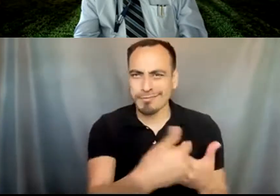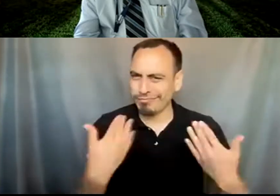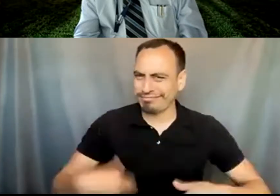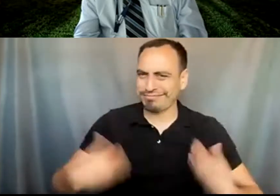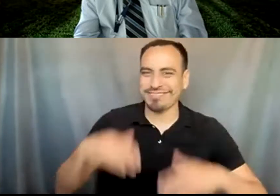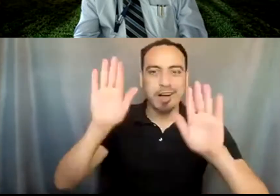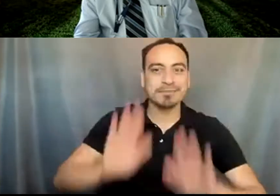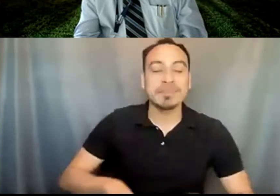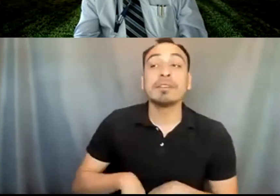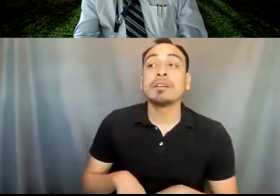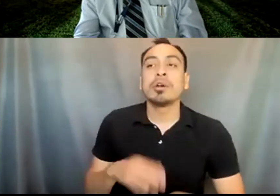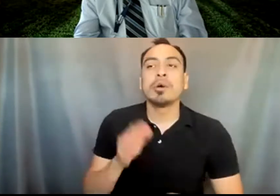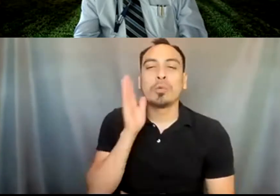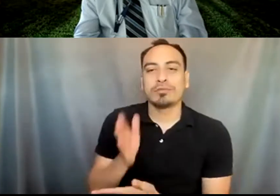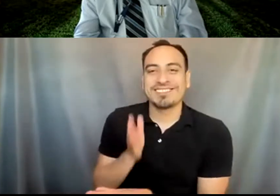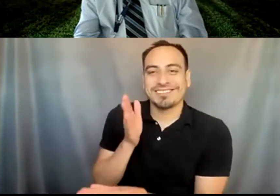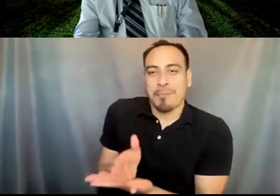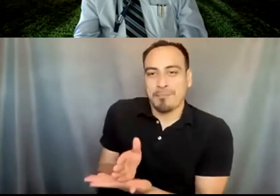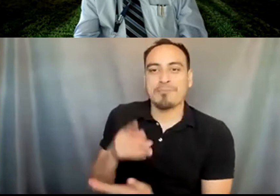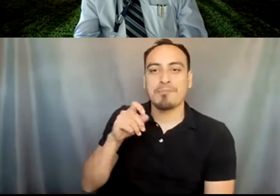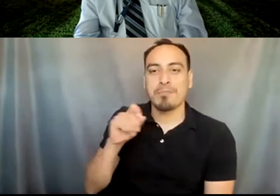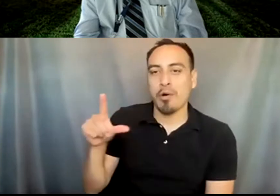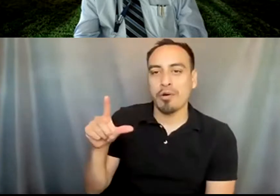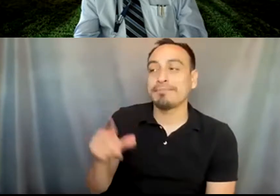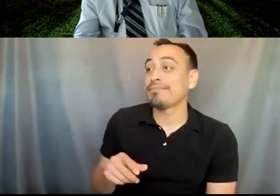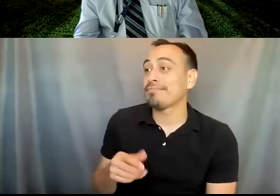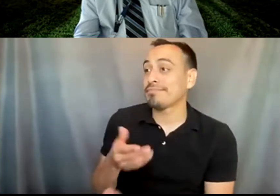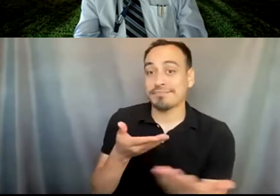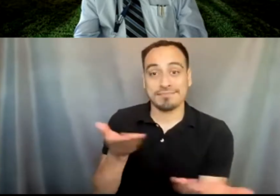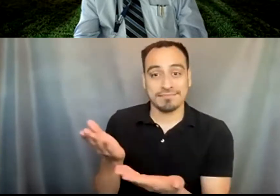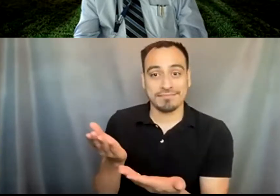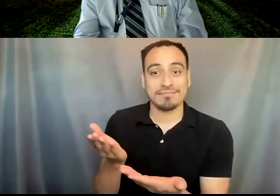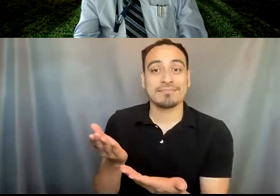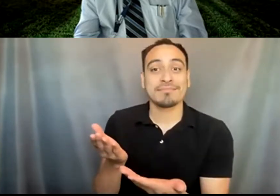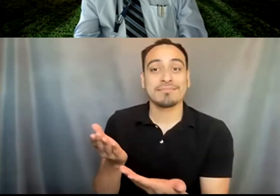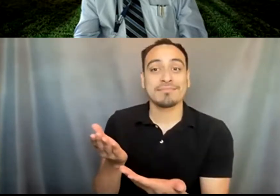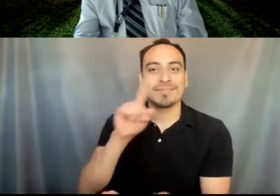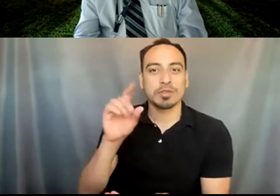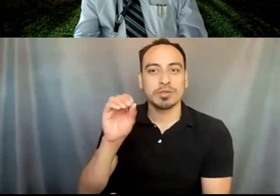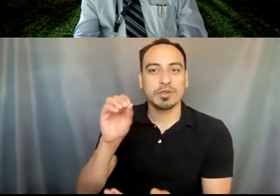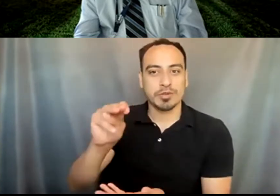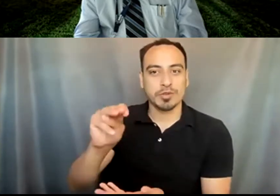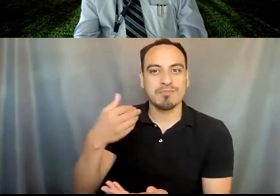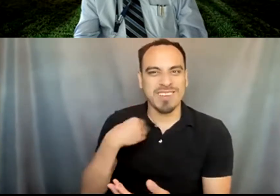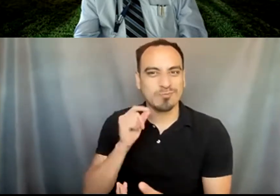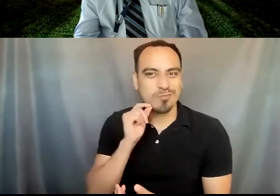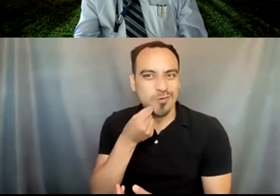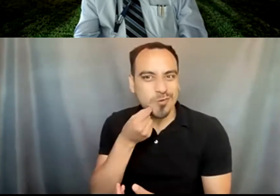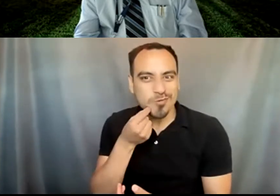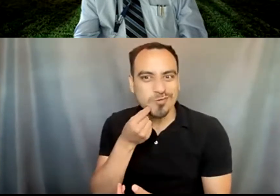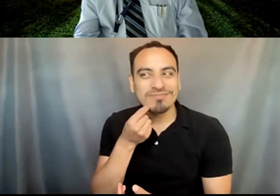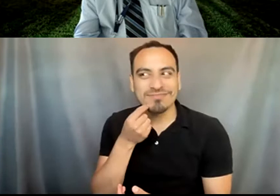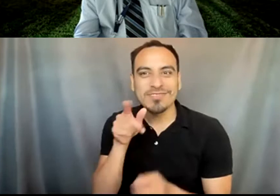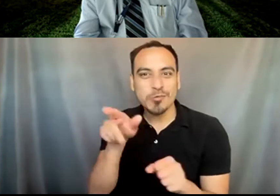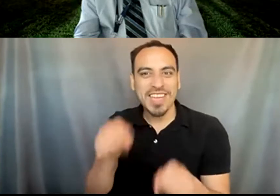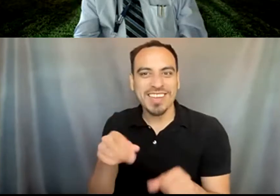Let me go ahead and end that now. Great. And Zoom has a cool way where you can also just